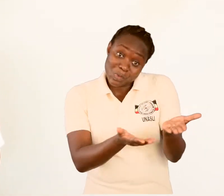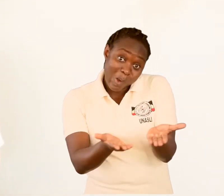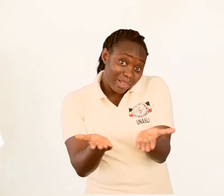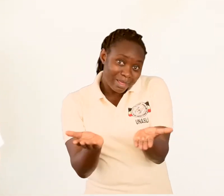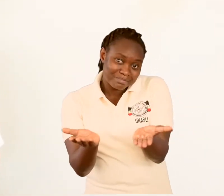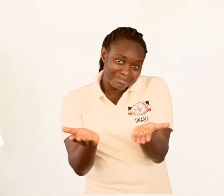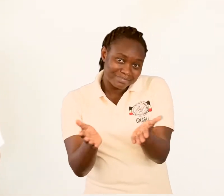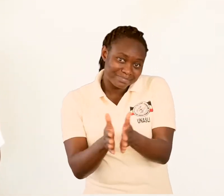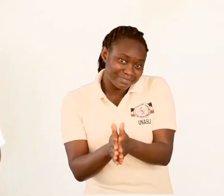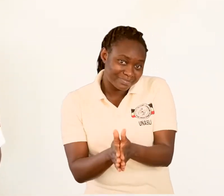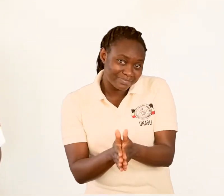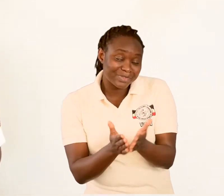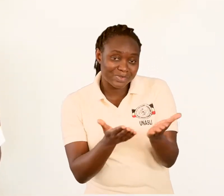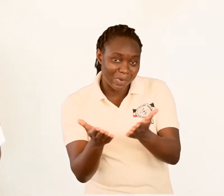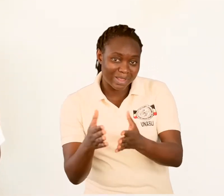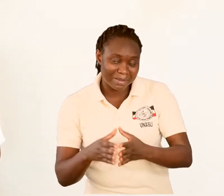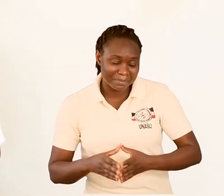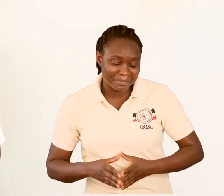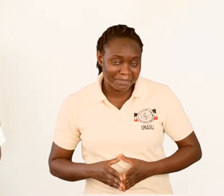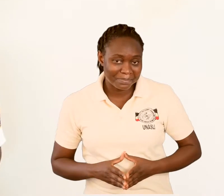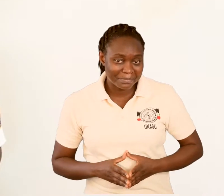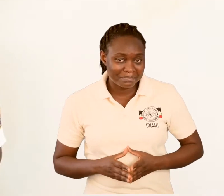I know you have still